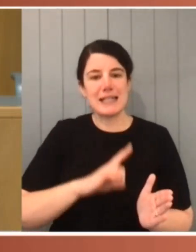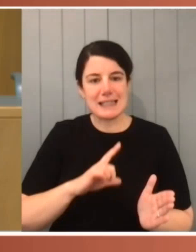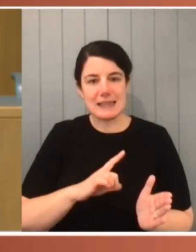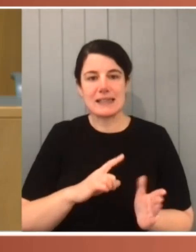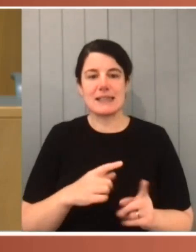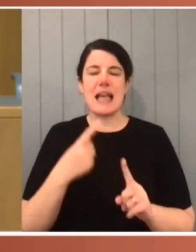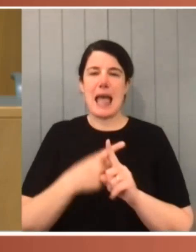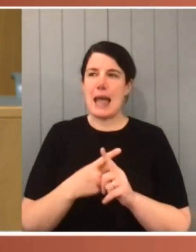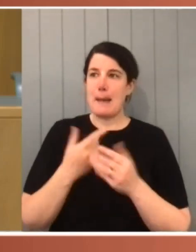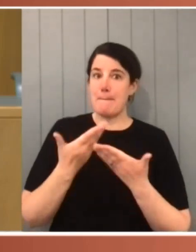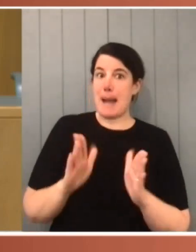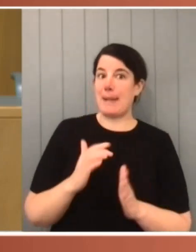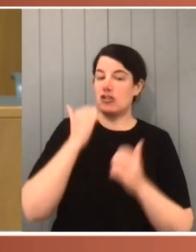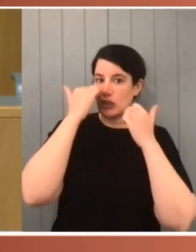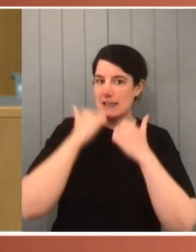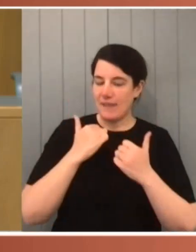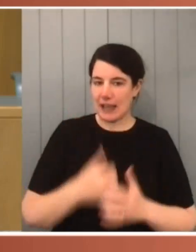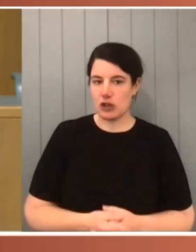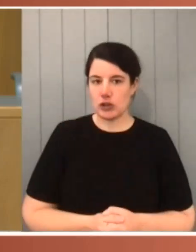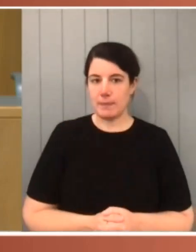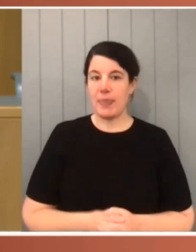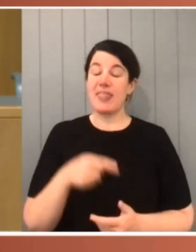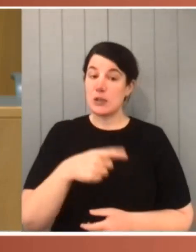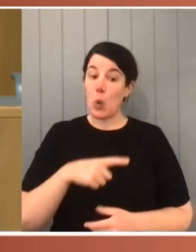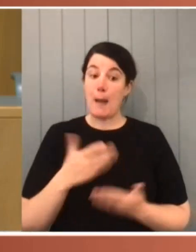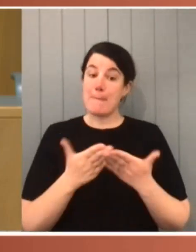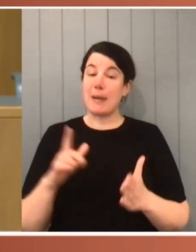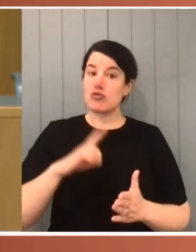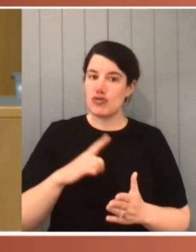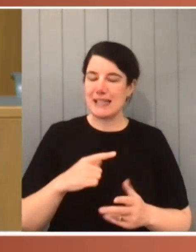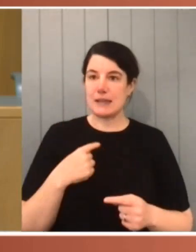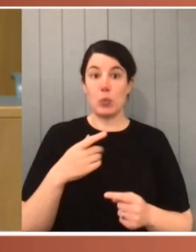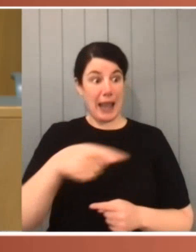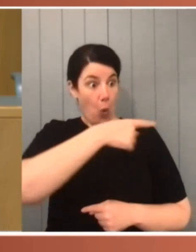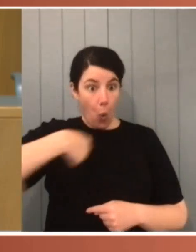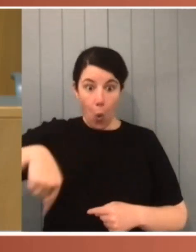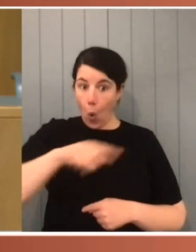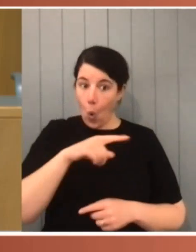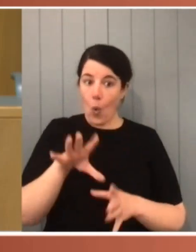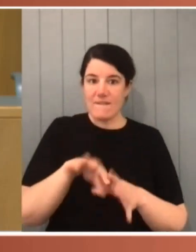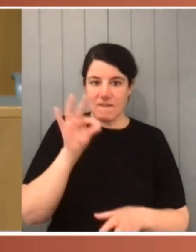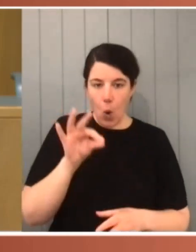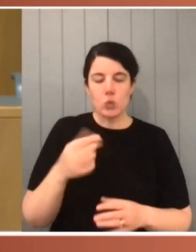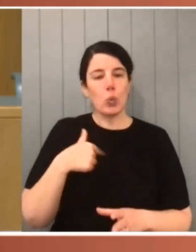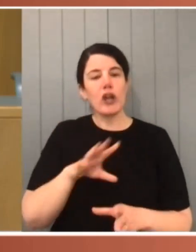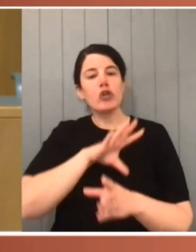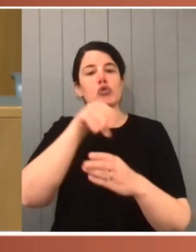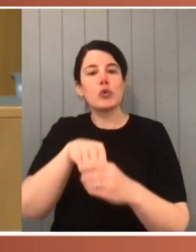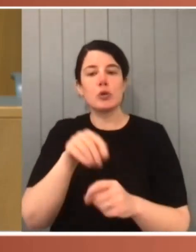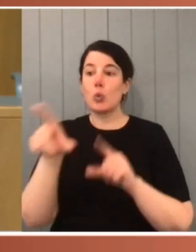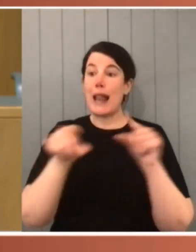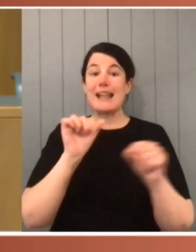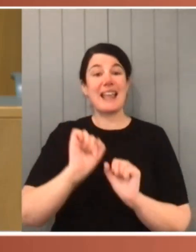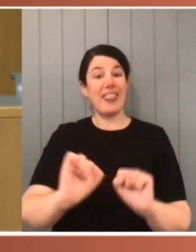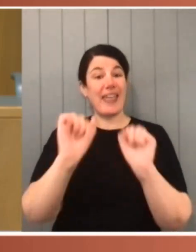therefore public reason is promoted. So when citizens vote, when everyone votes, they contribute to electing their MPs, of course,